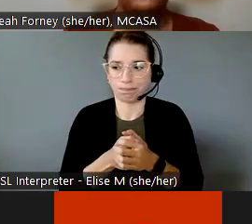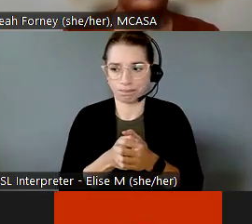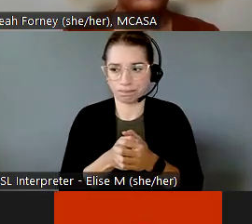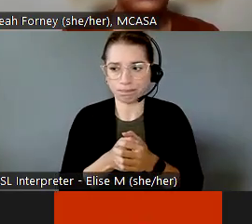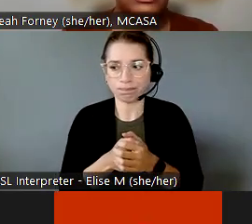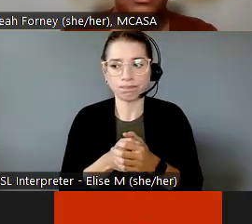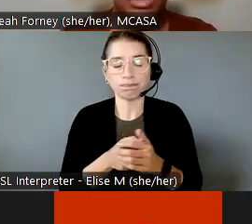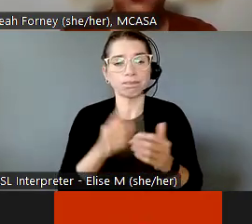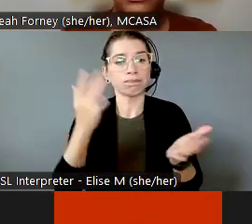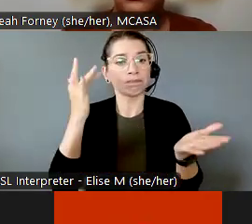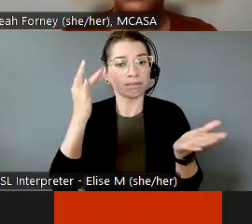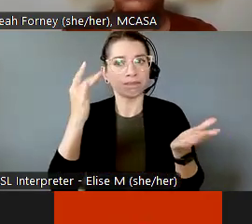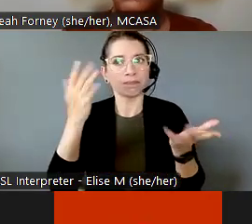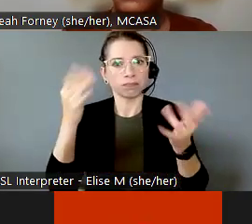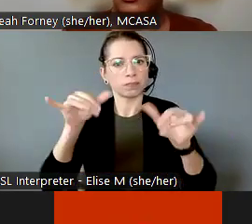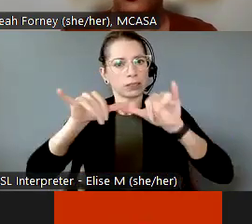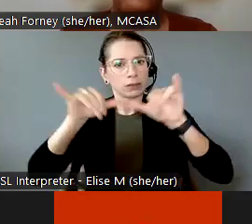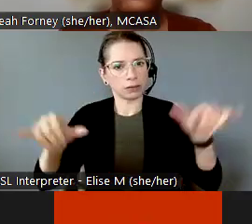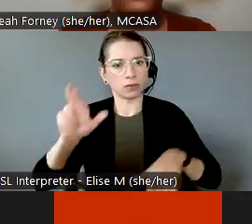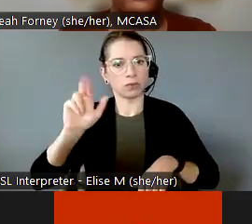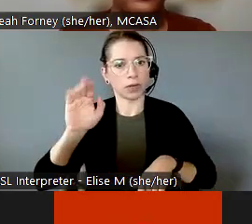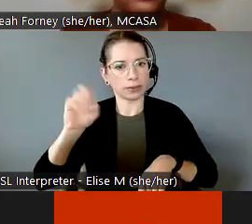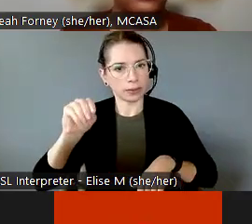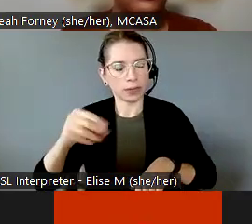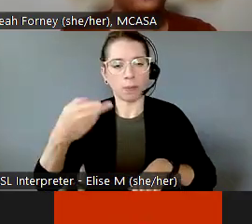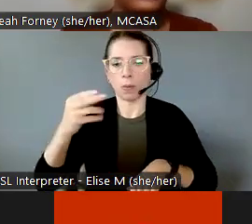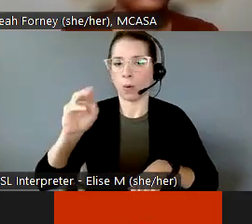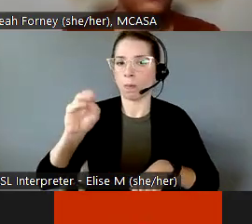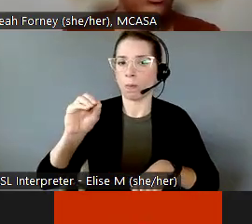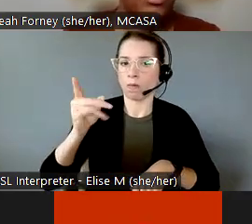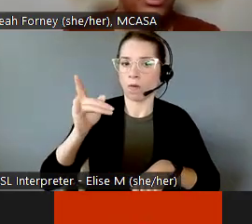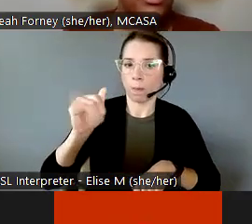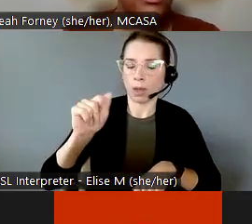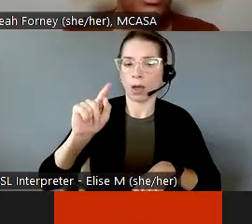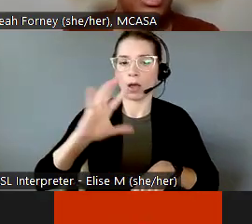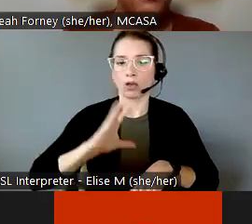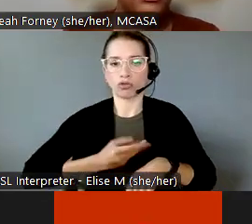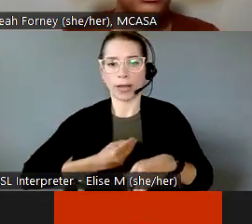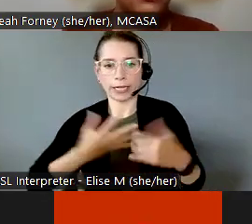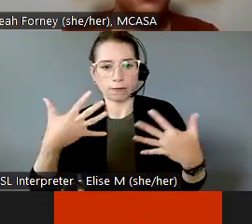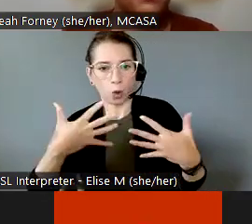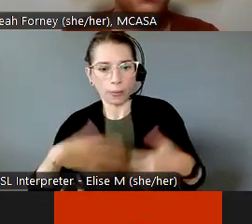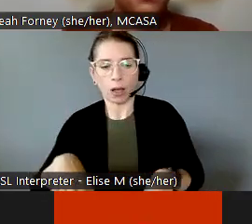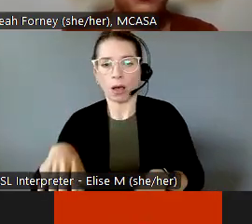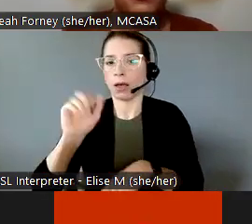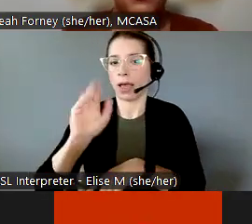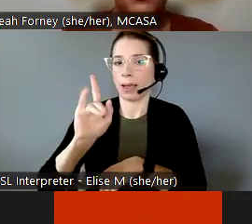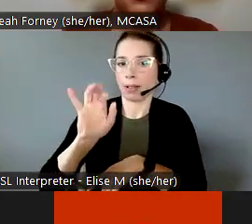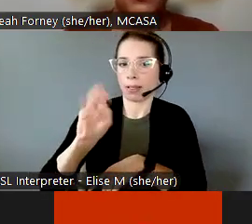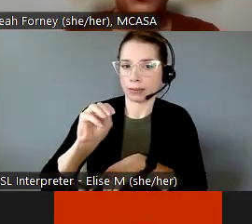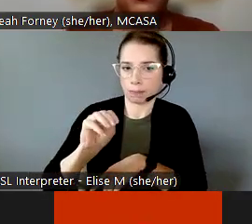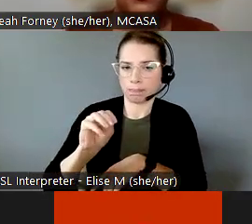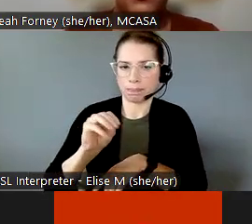due to systematic racism, homophobia, transphobia, ableism,